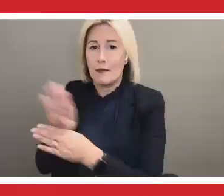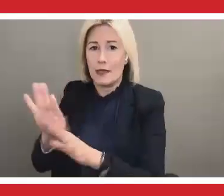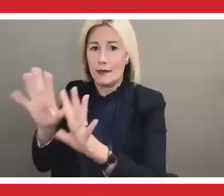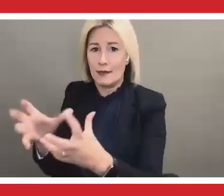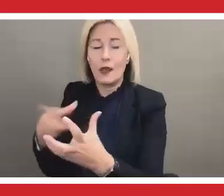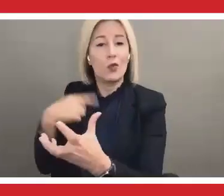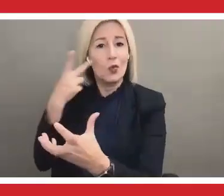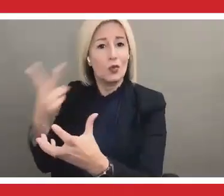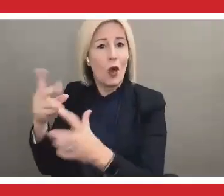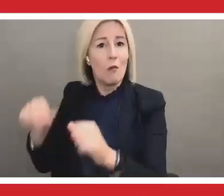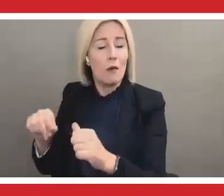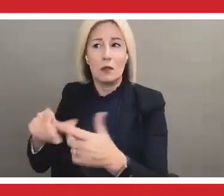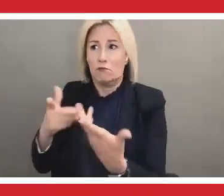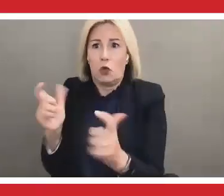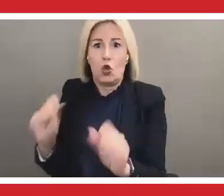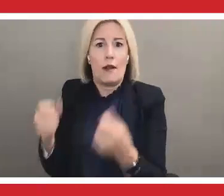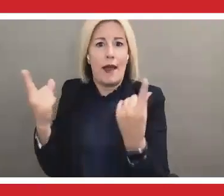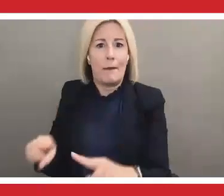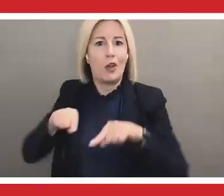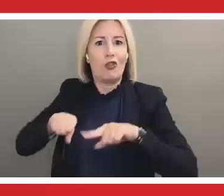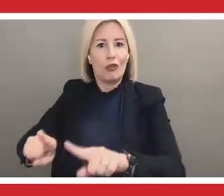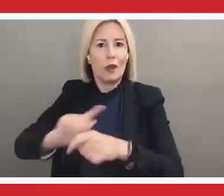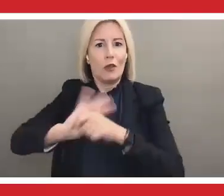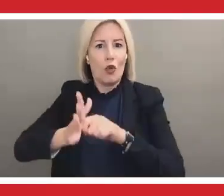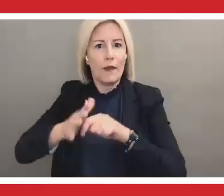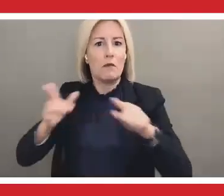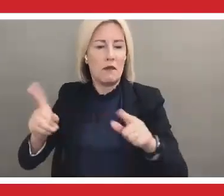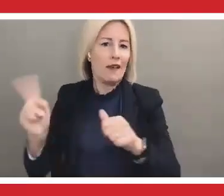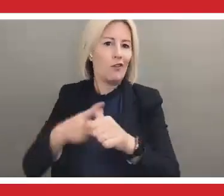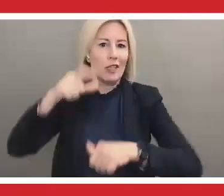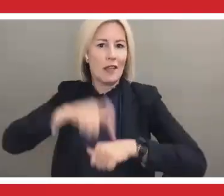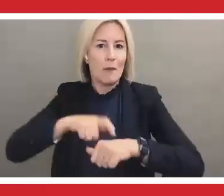realm of possibilities during COVID for the first time. We talked about all sorts